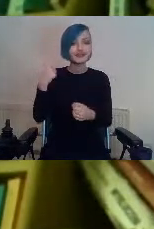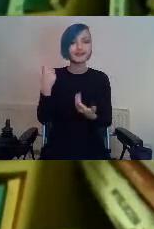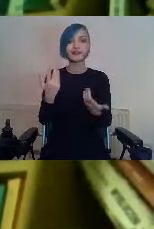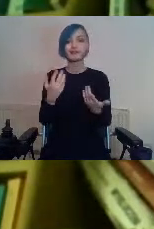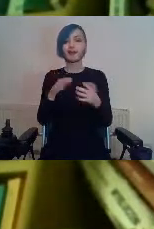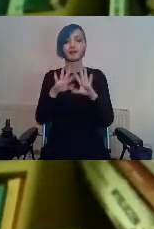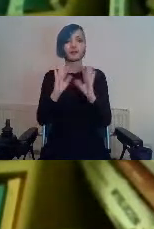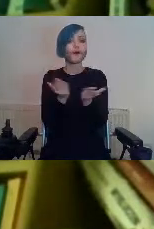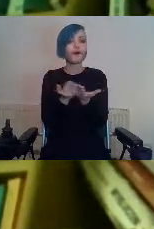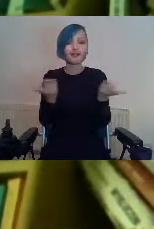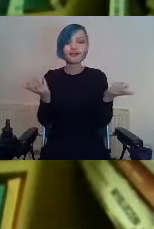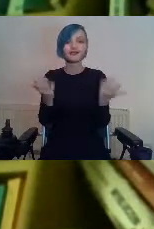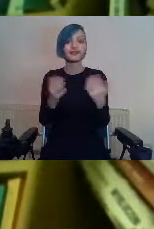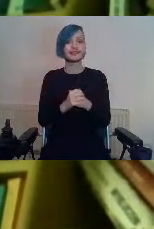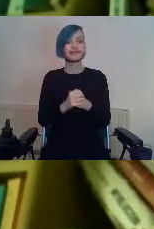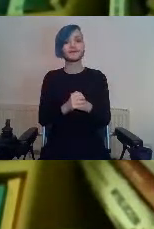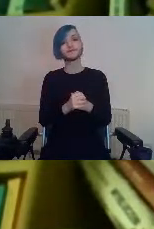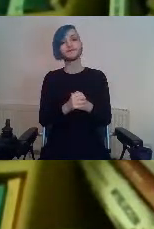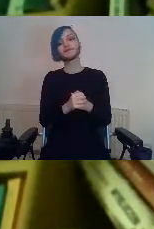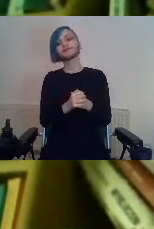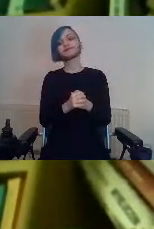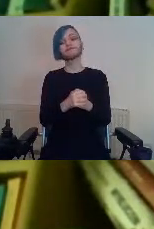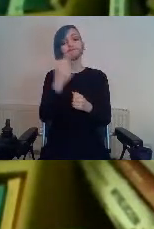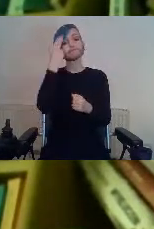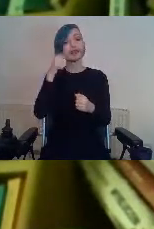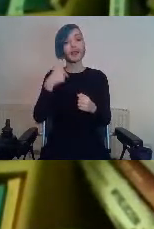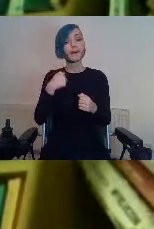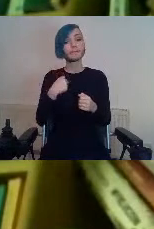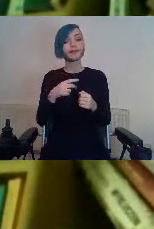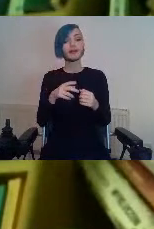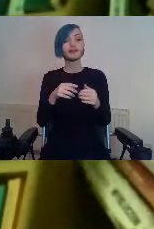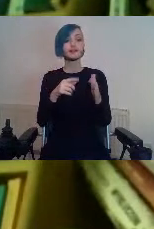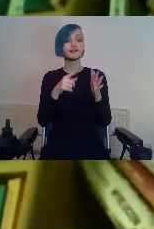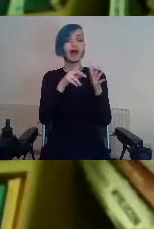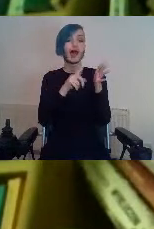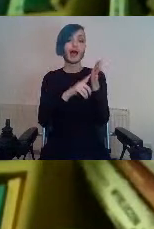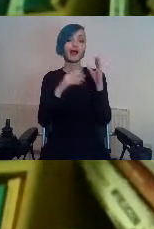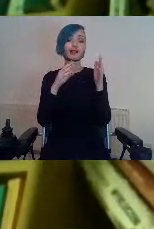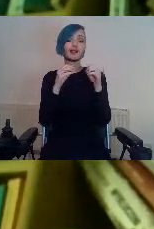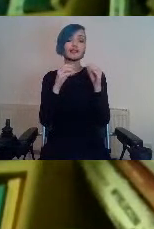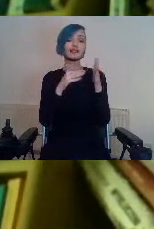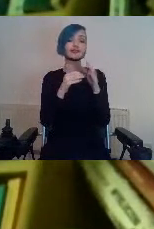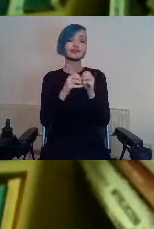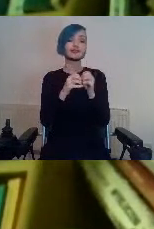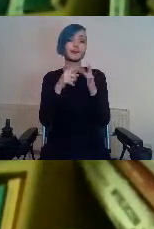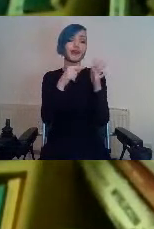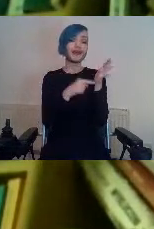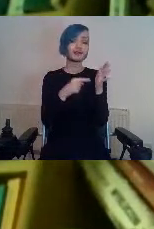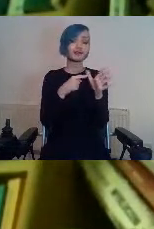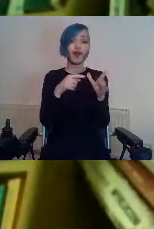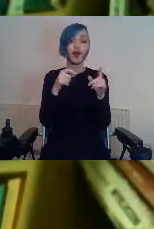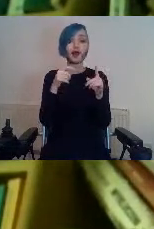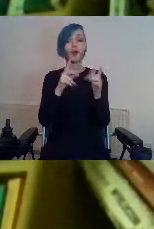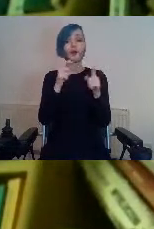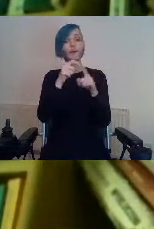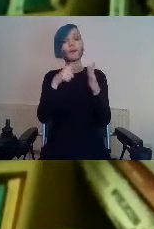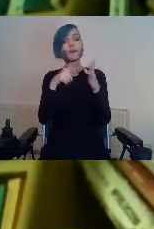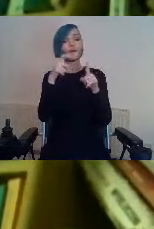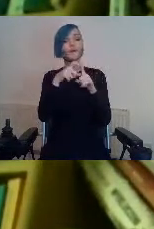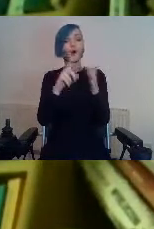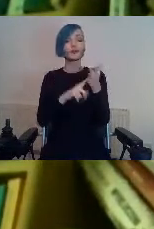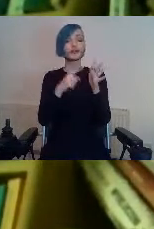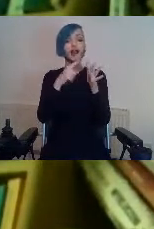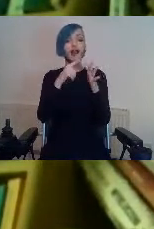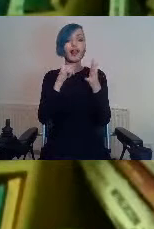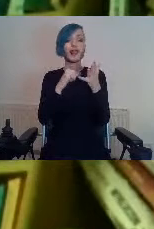world. My name is Elżbieta Podleśna. I am from Poland, Warsaw, and